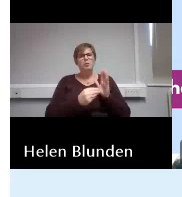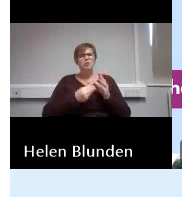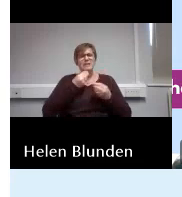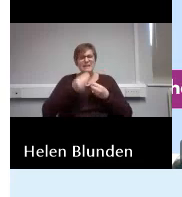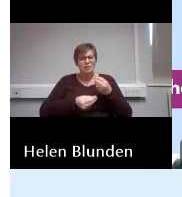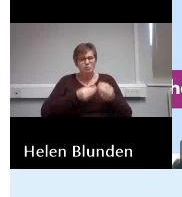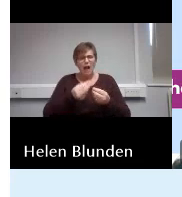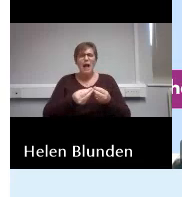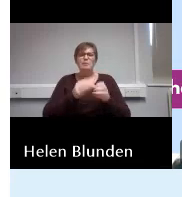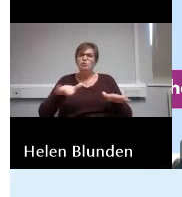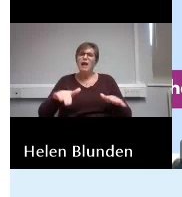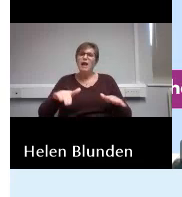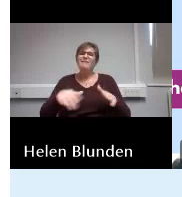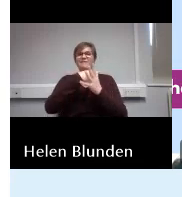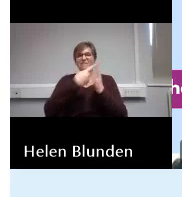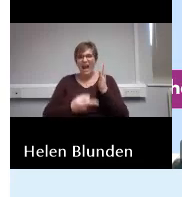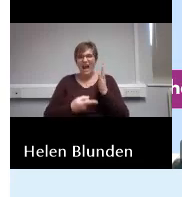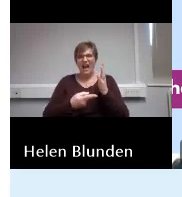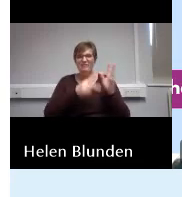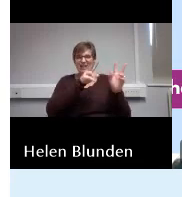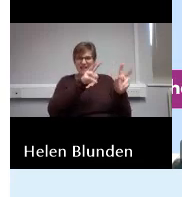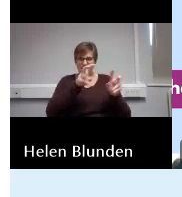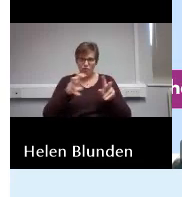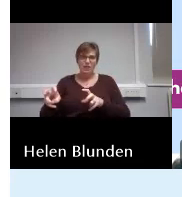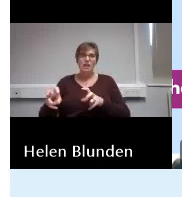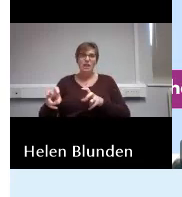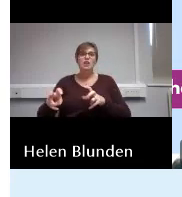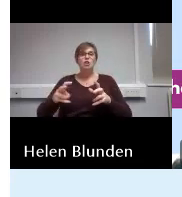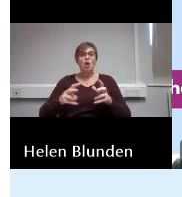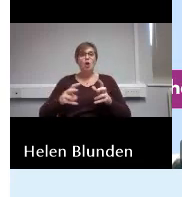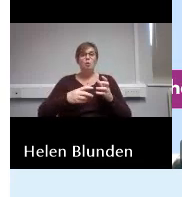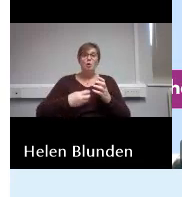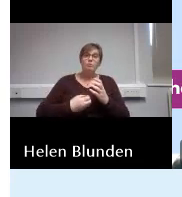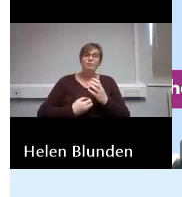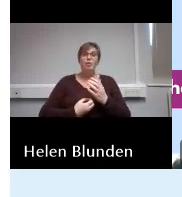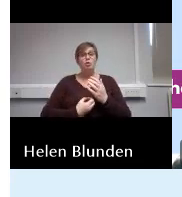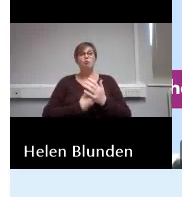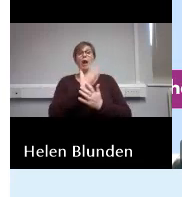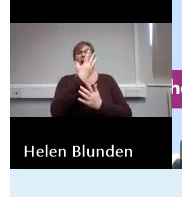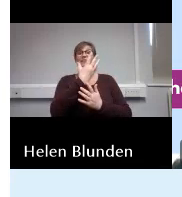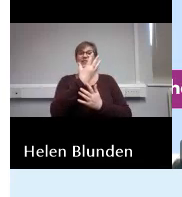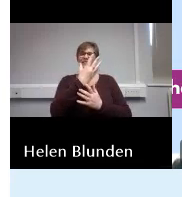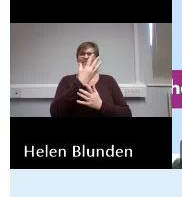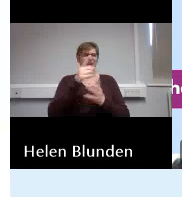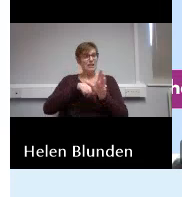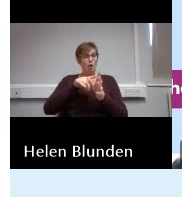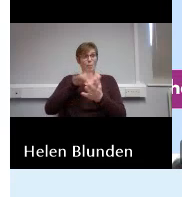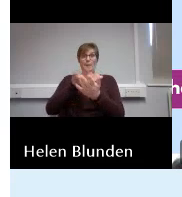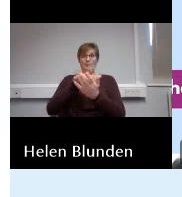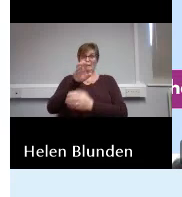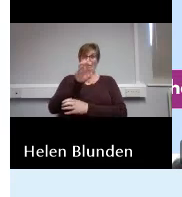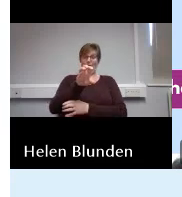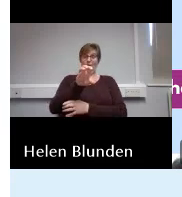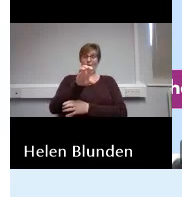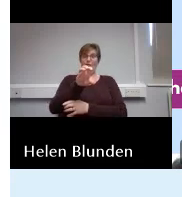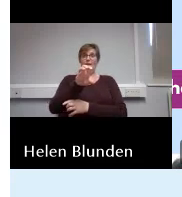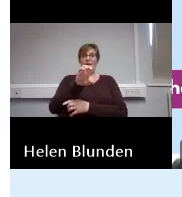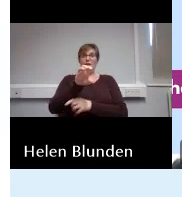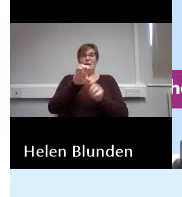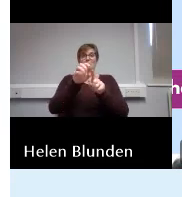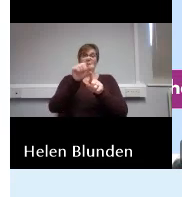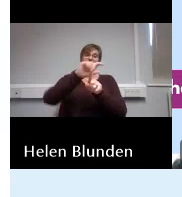5 categories. So thriving, the yellow circle in the middle, the children who may require